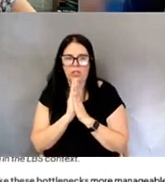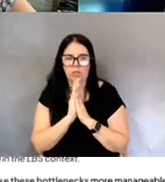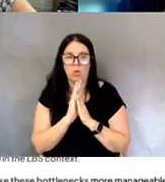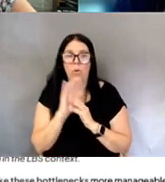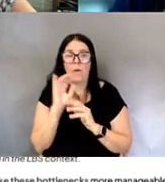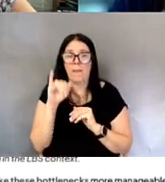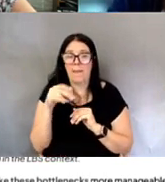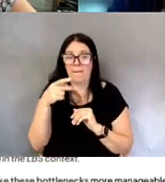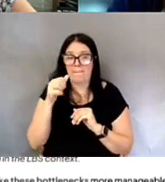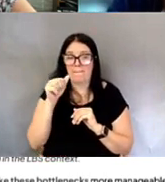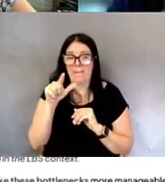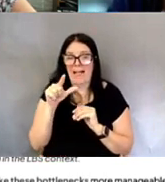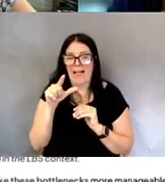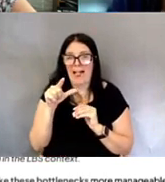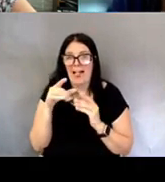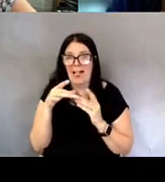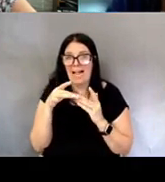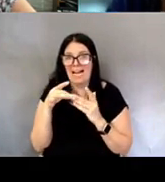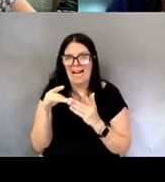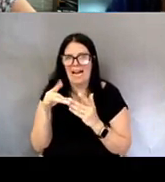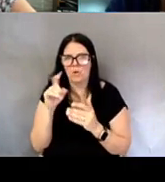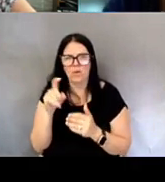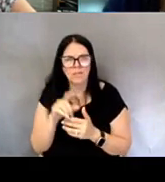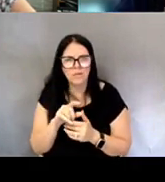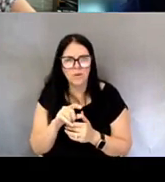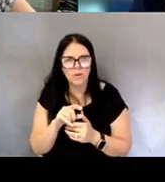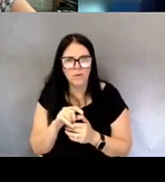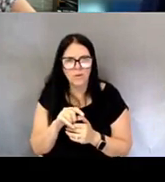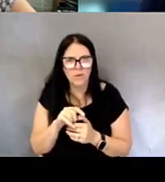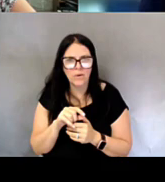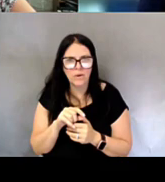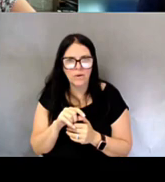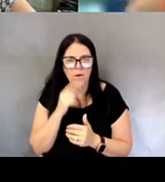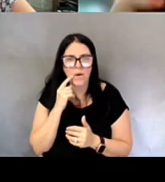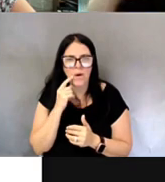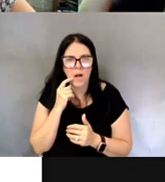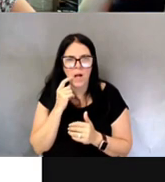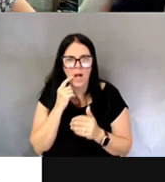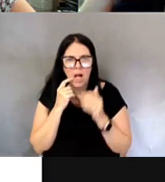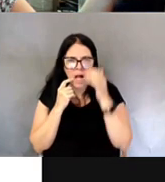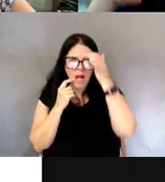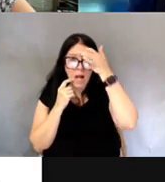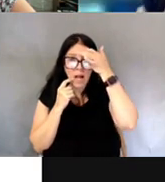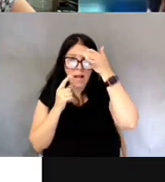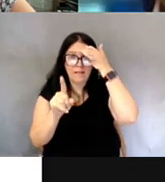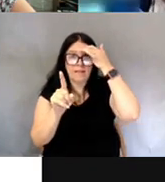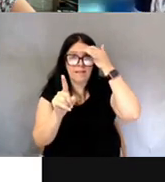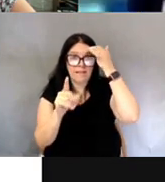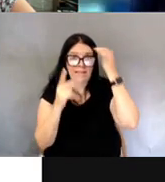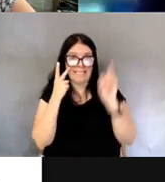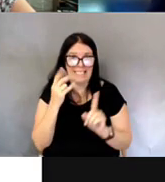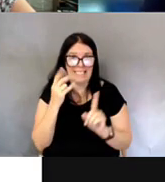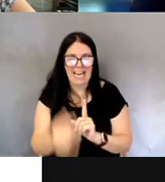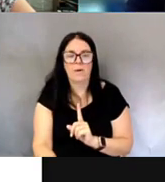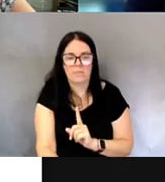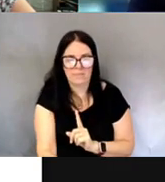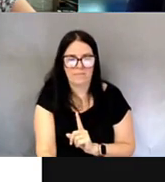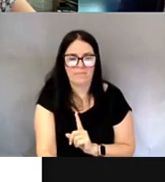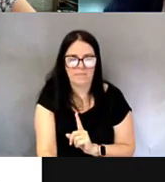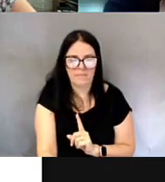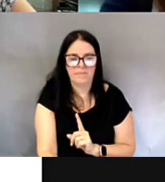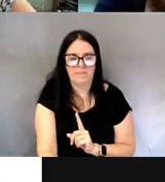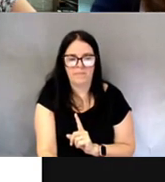guiding questions. Oops, I'm not sharing yet. I see it. There we go. That you able to see? Yes. Thank